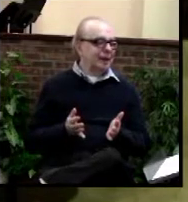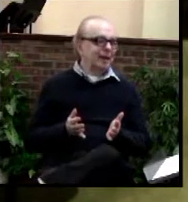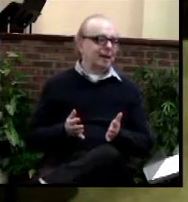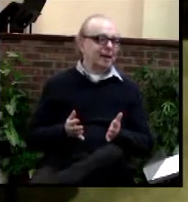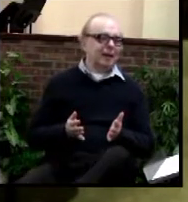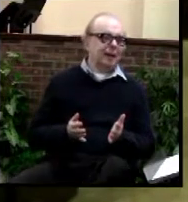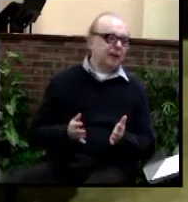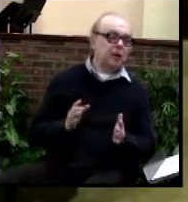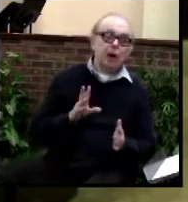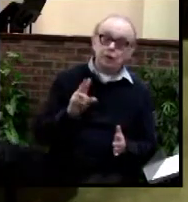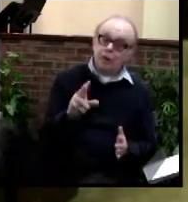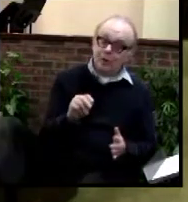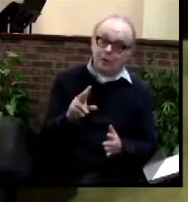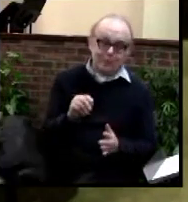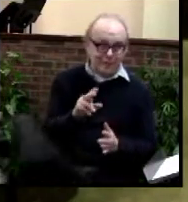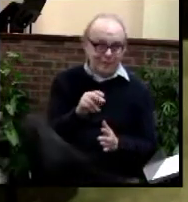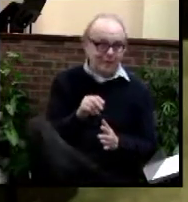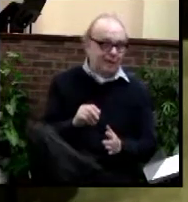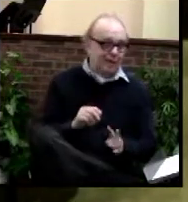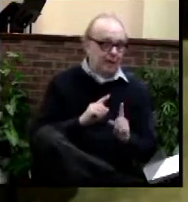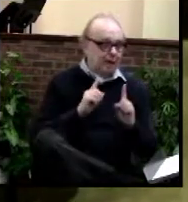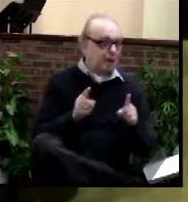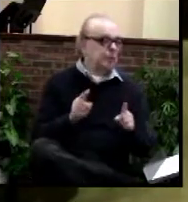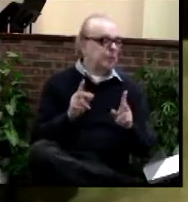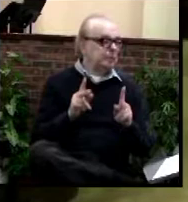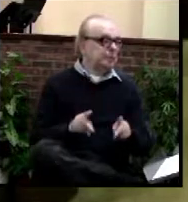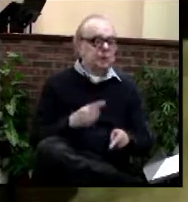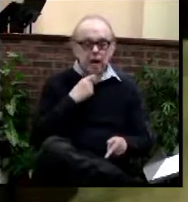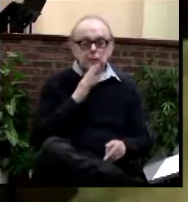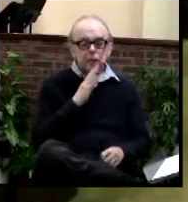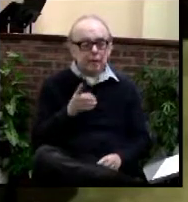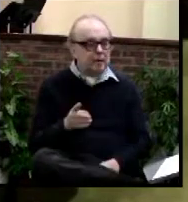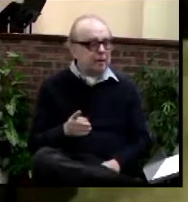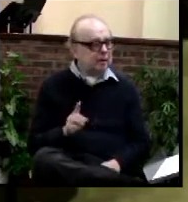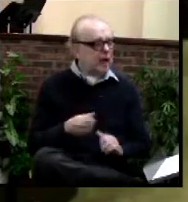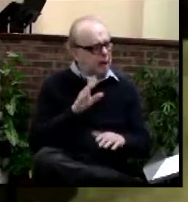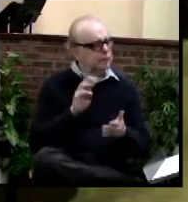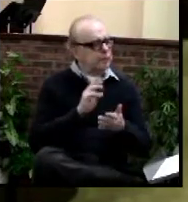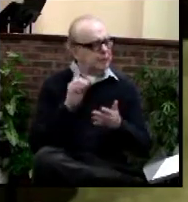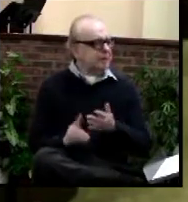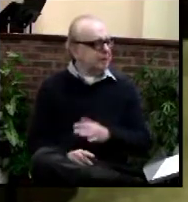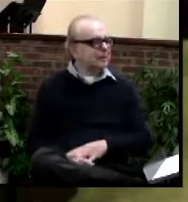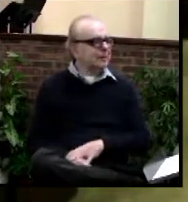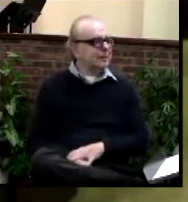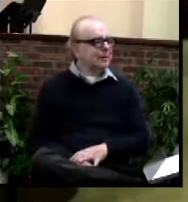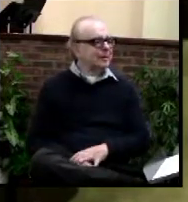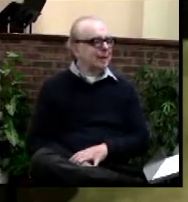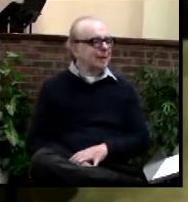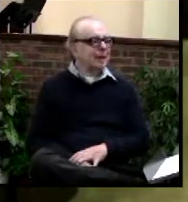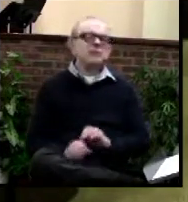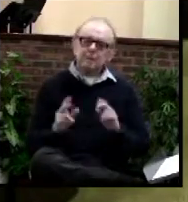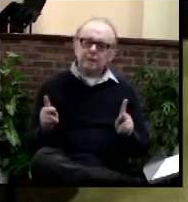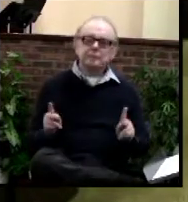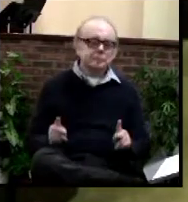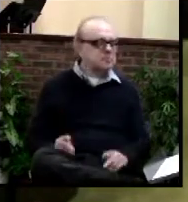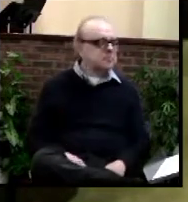No. I go up to him and I'll talk to him. I say, how was your weekend? It's okay. How was yours?